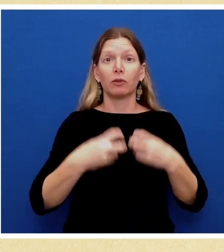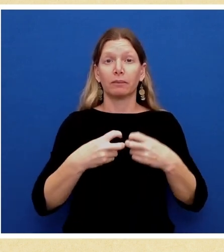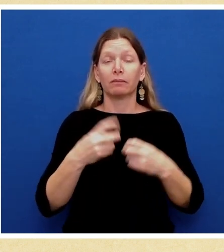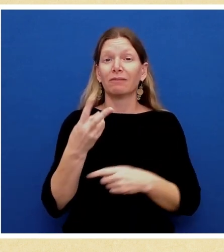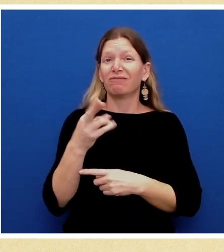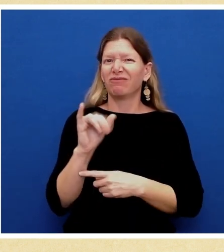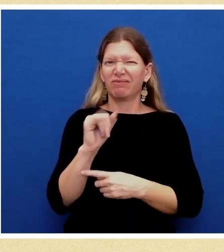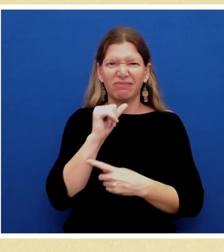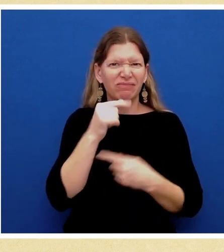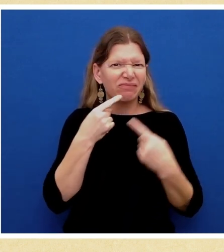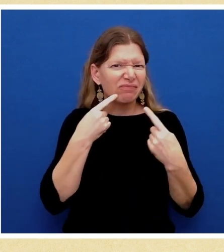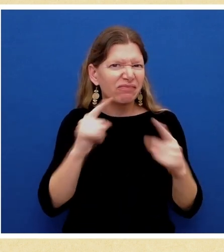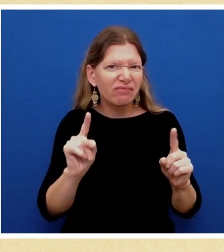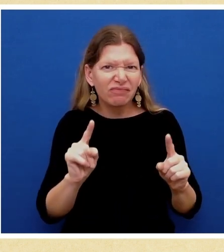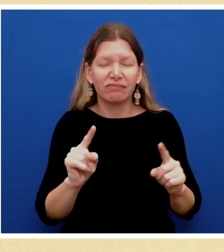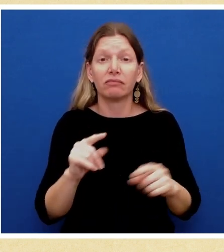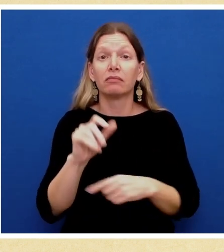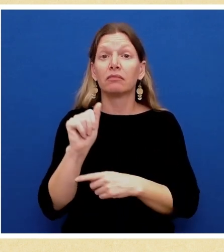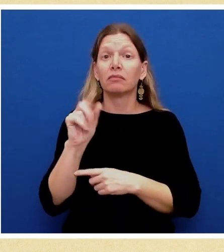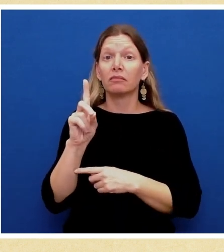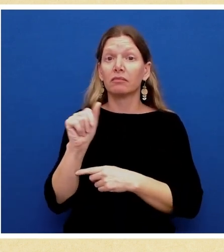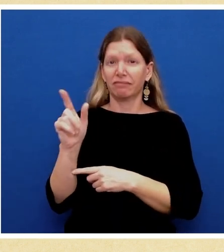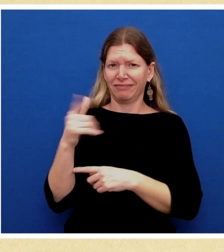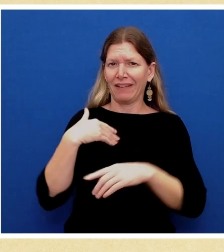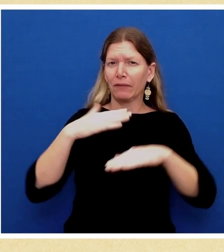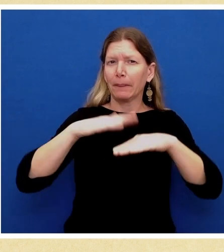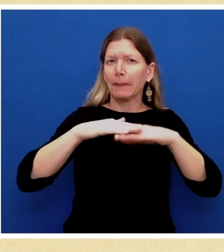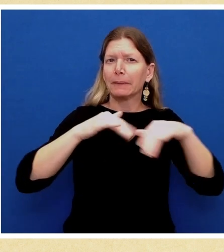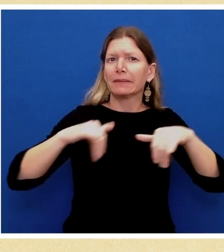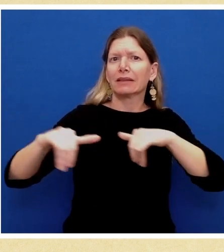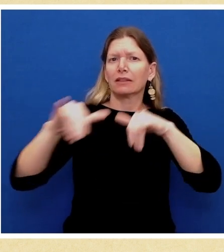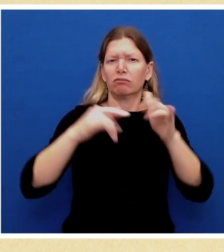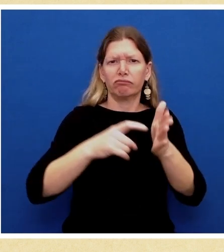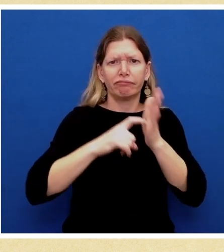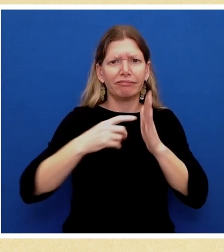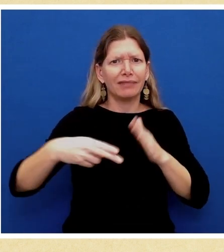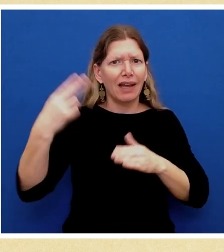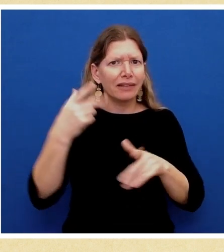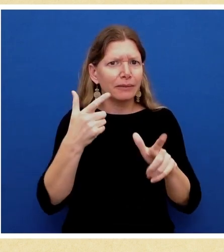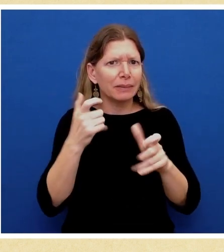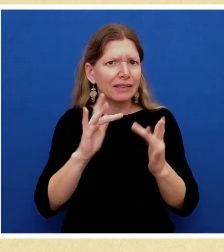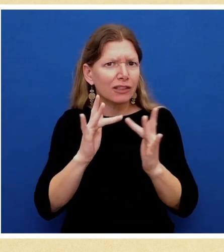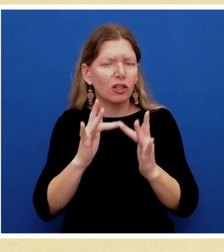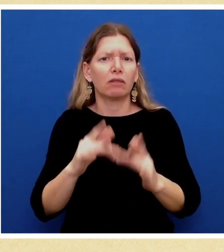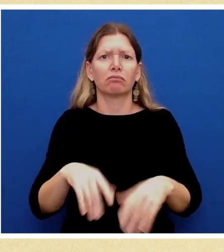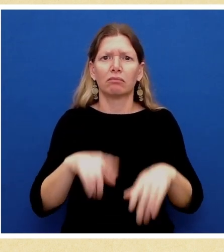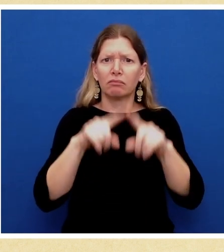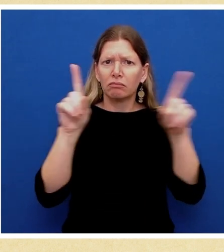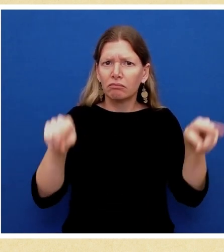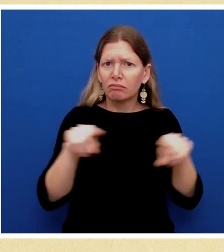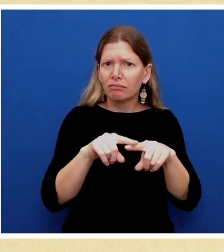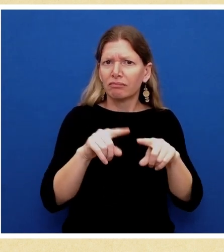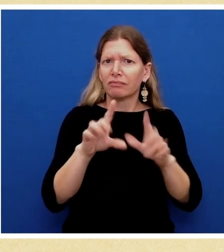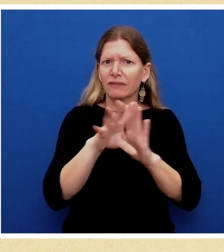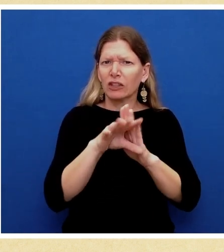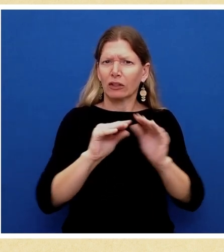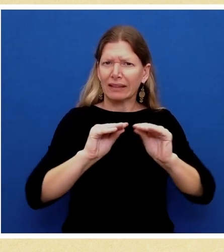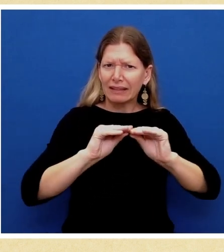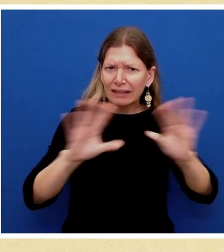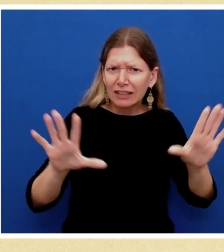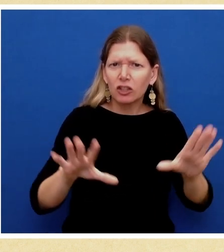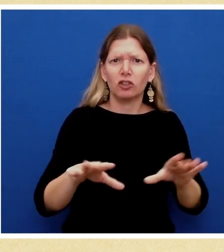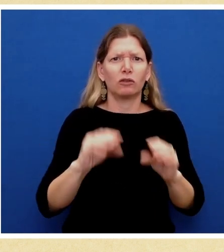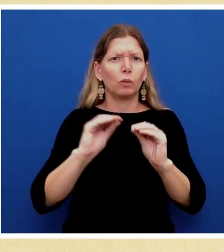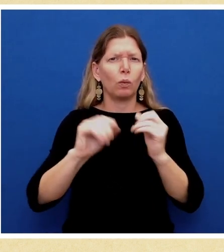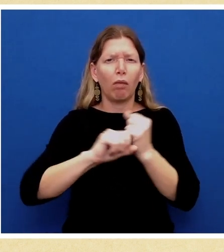Problem: VRI does not work. The ADA has minimum standards that require high-speed internet so that the video is clear